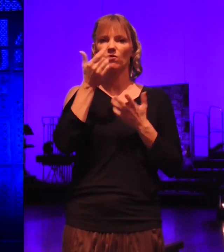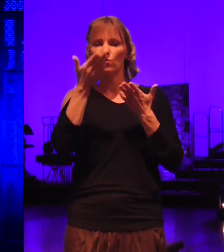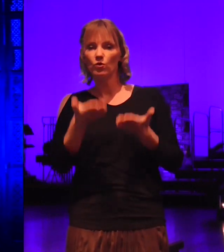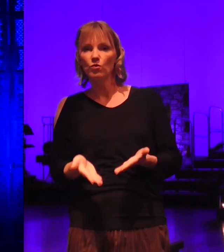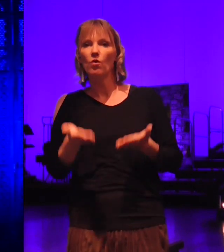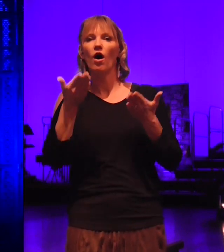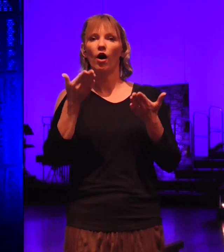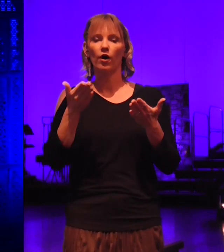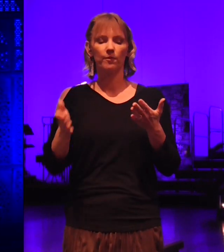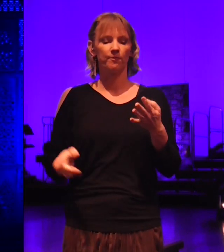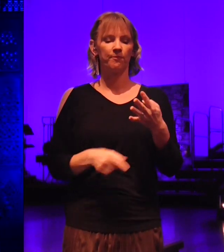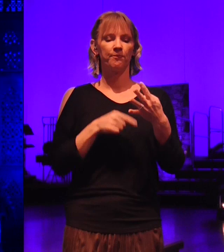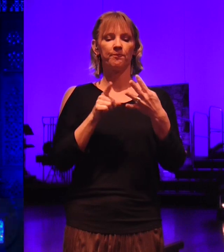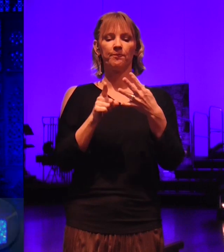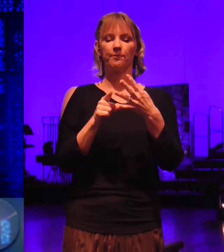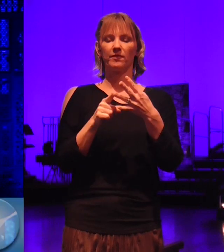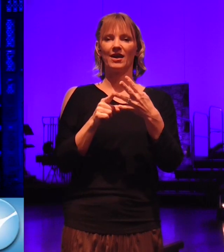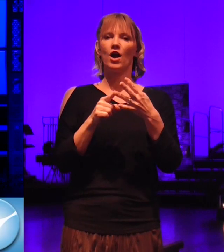Next, no running.